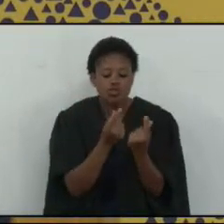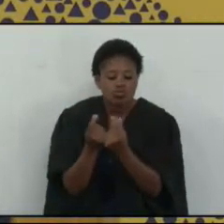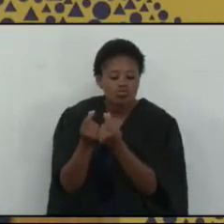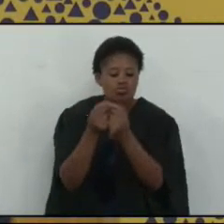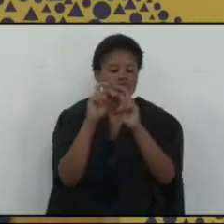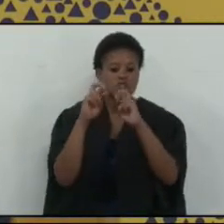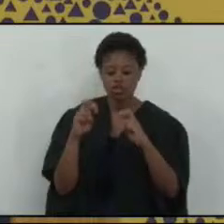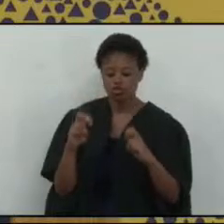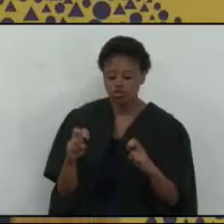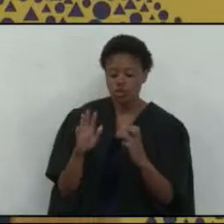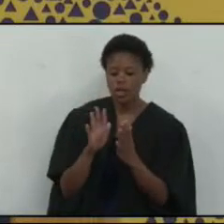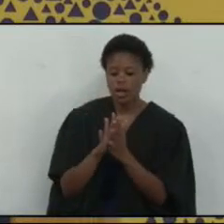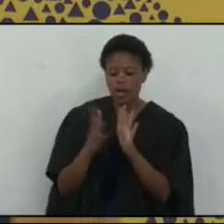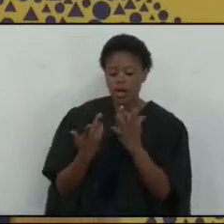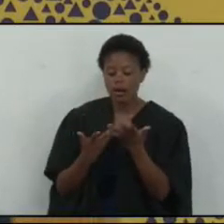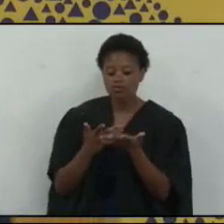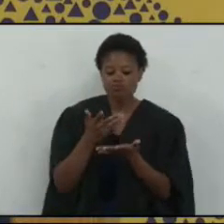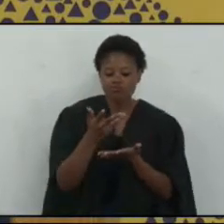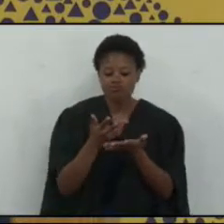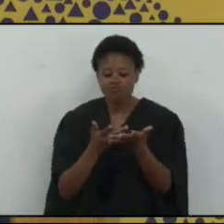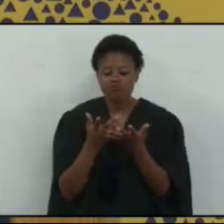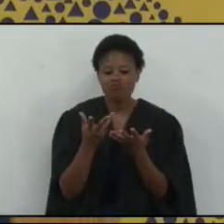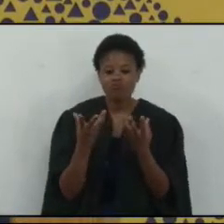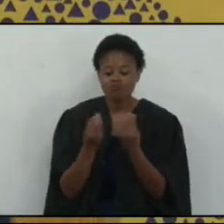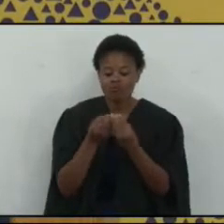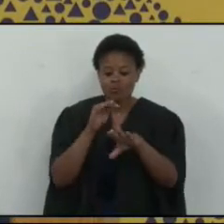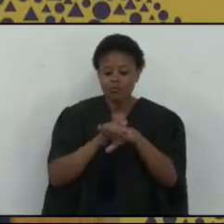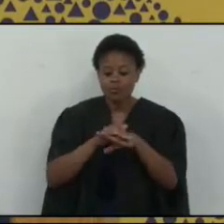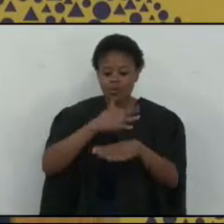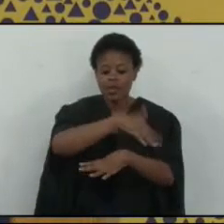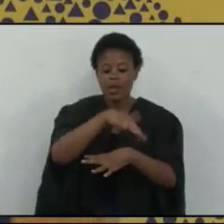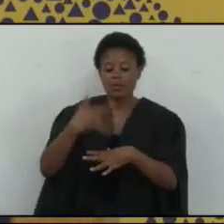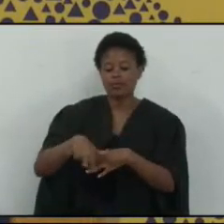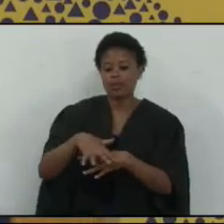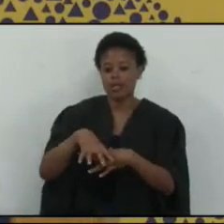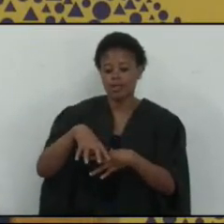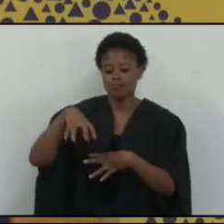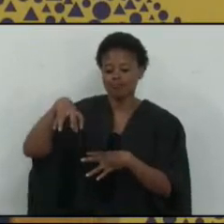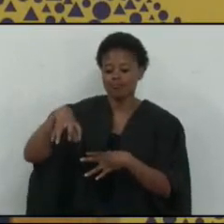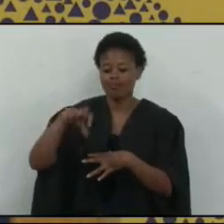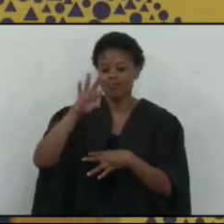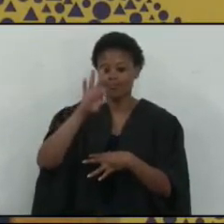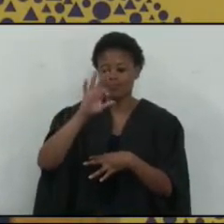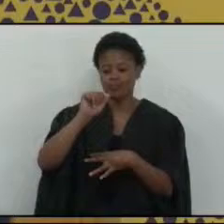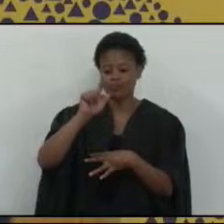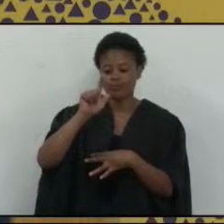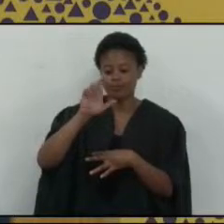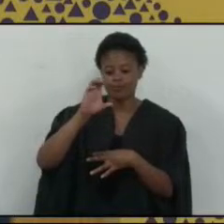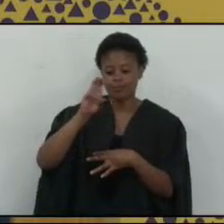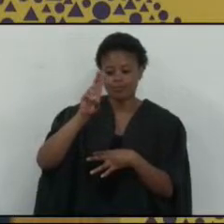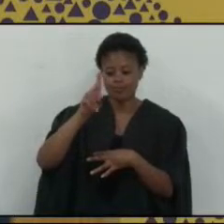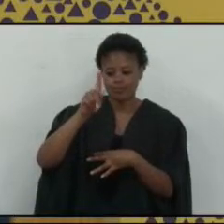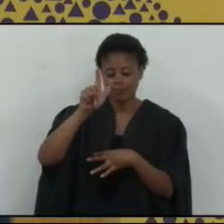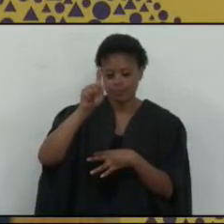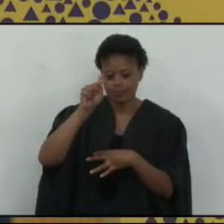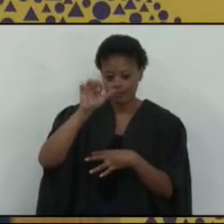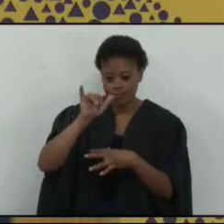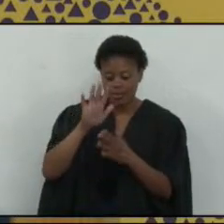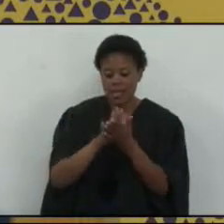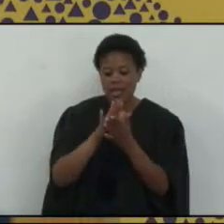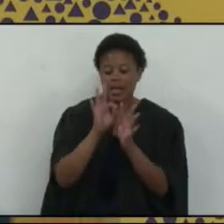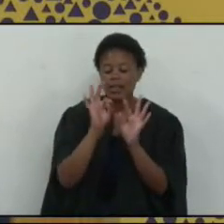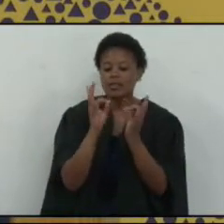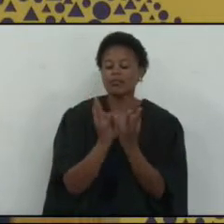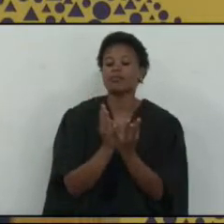research, and how we interact with peers within and outside of the faculty, and even with family. All